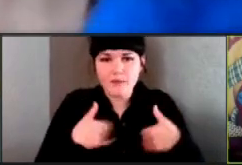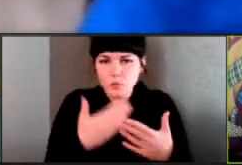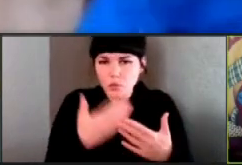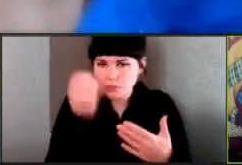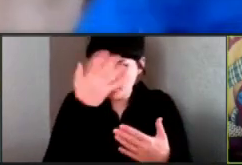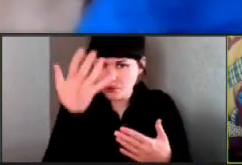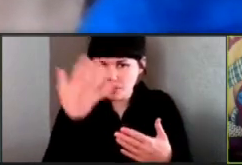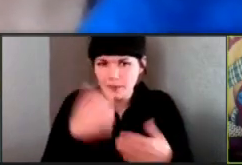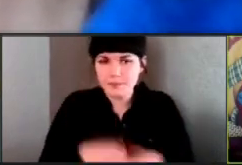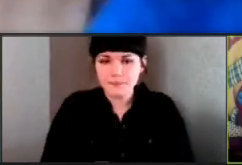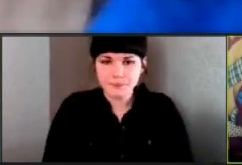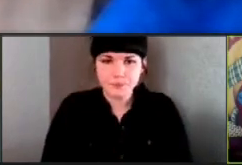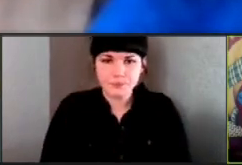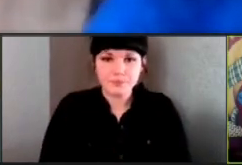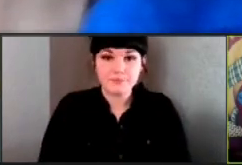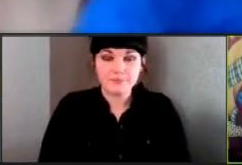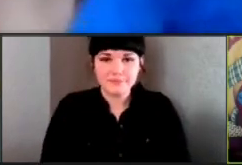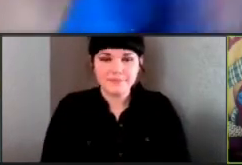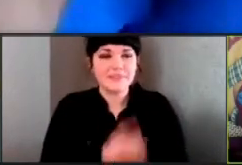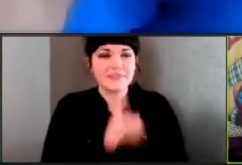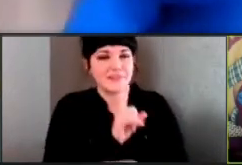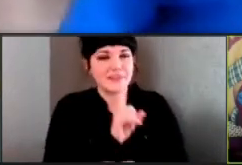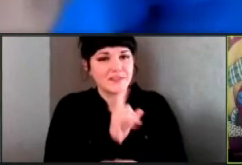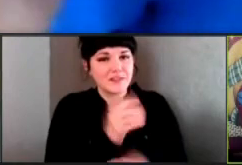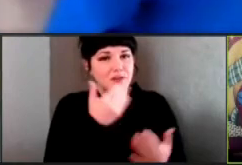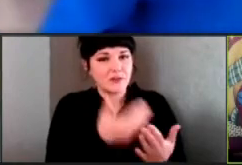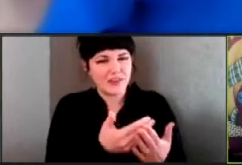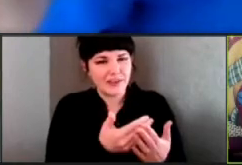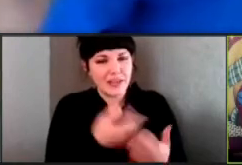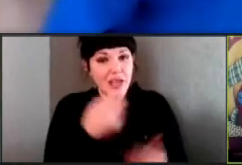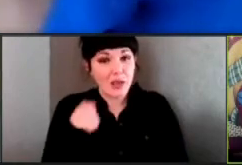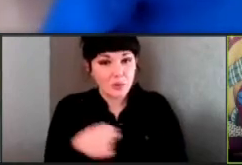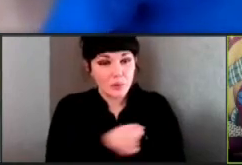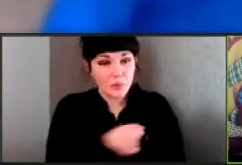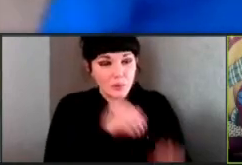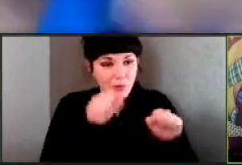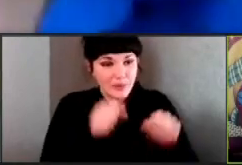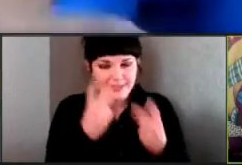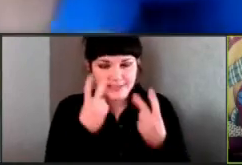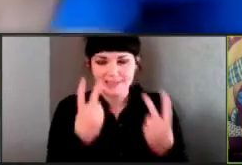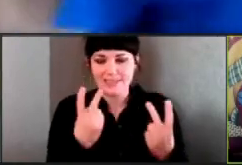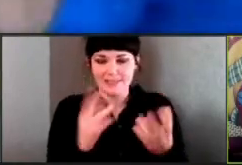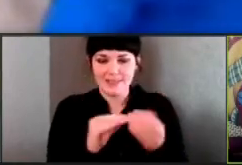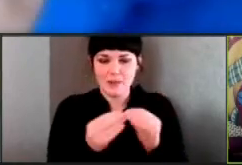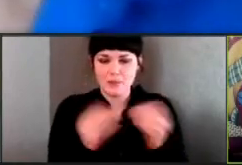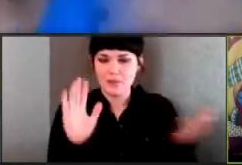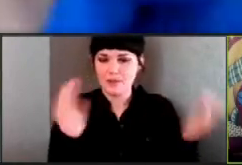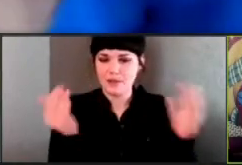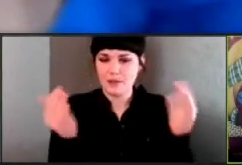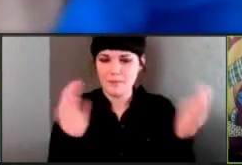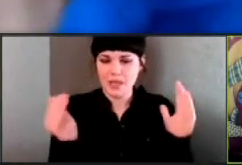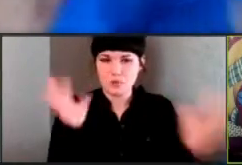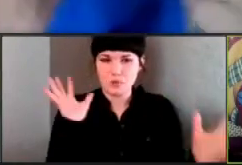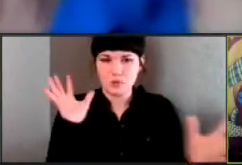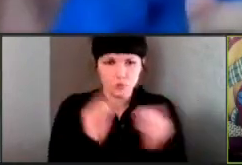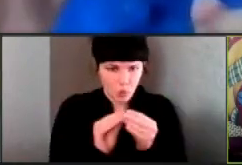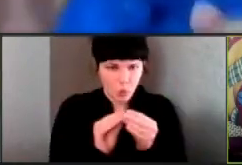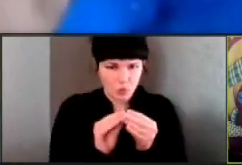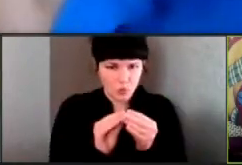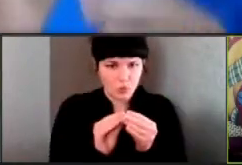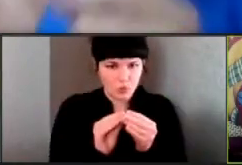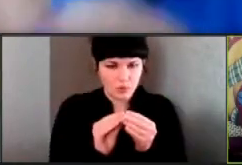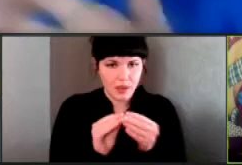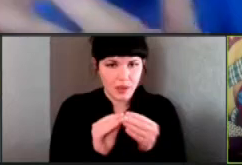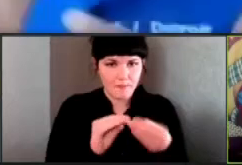to the degree that we can actually see those numbers in contrast to the total population for that group would really be great,